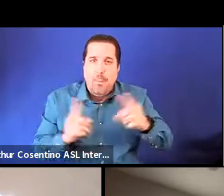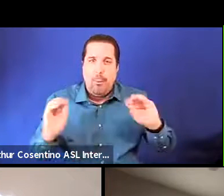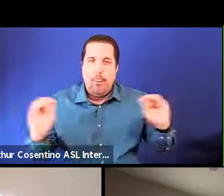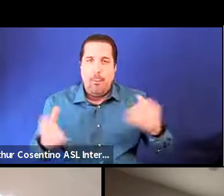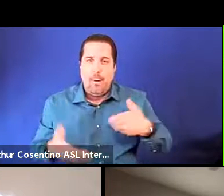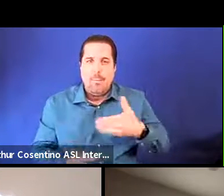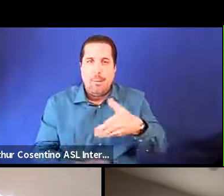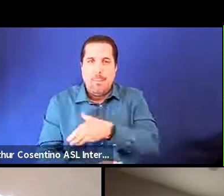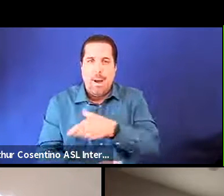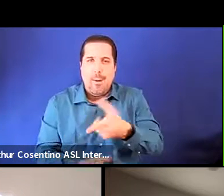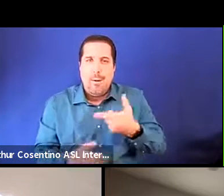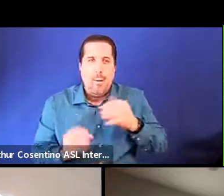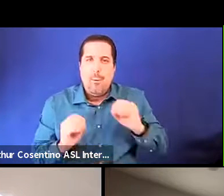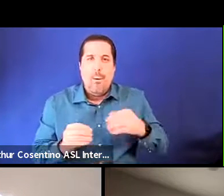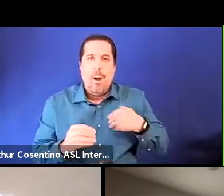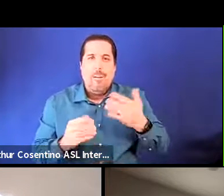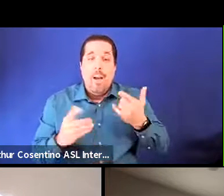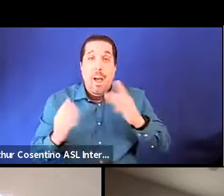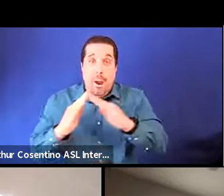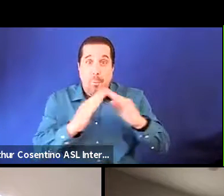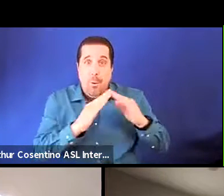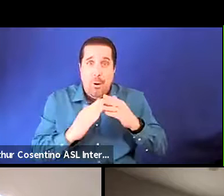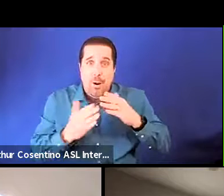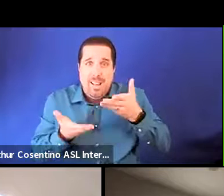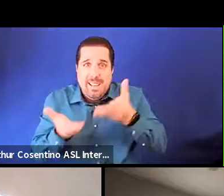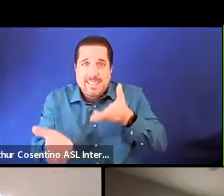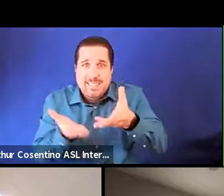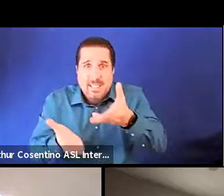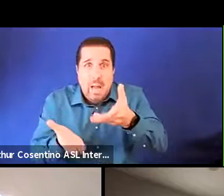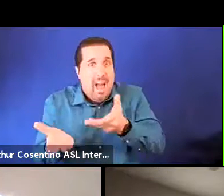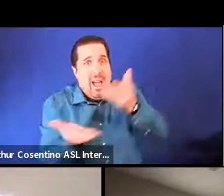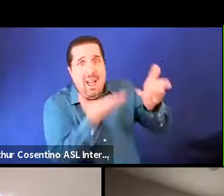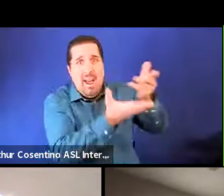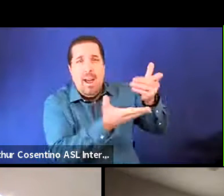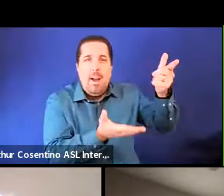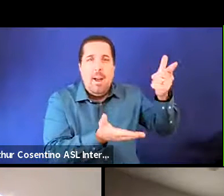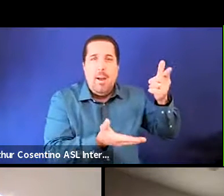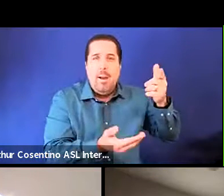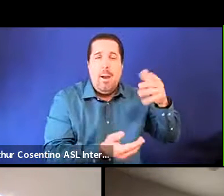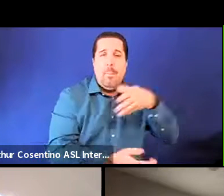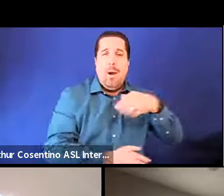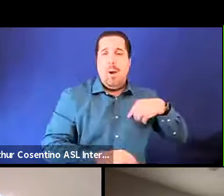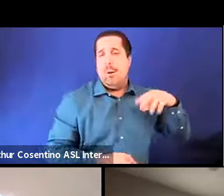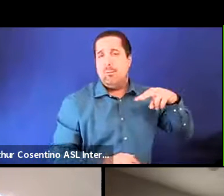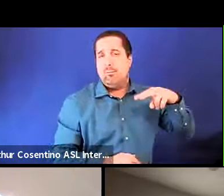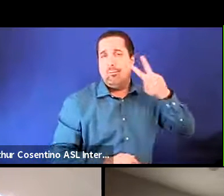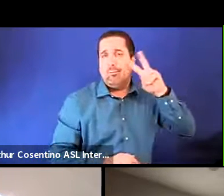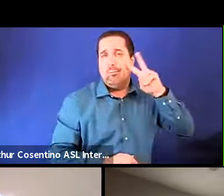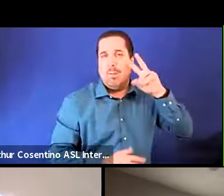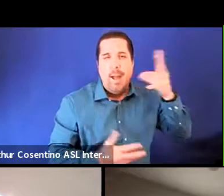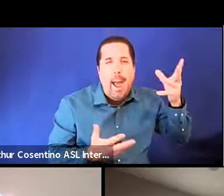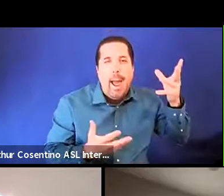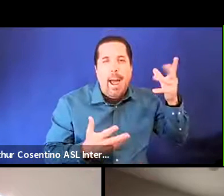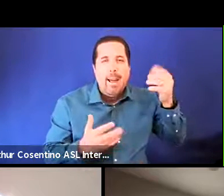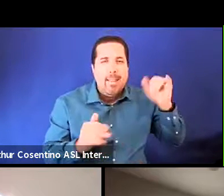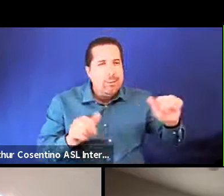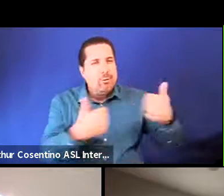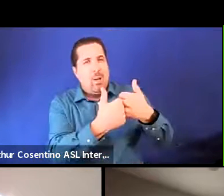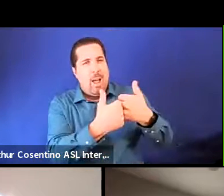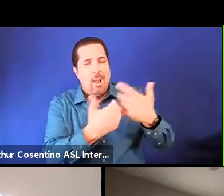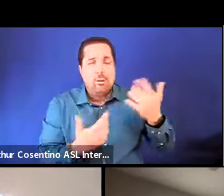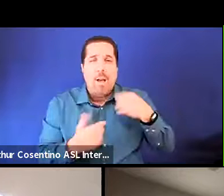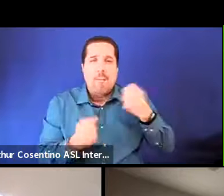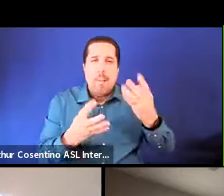community pressure to get those things implemented. So there's all these challenges. But I do want to say on that note that in every space that I've been